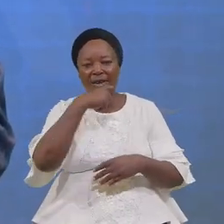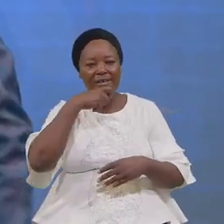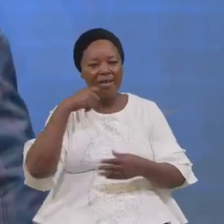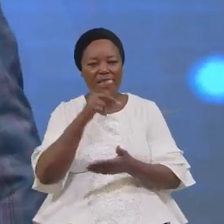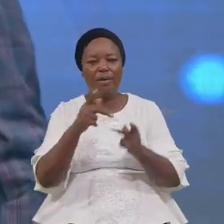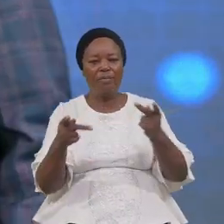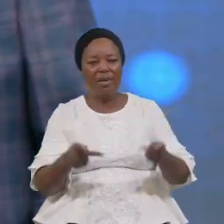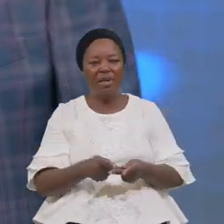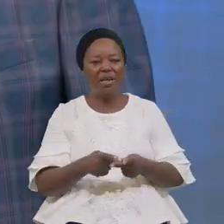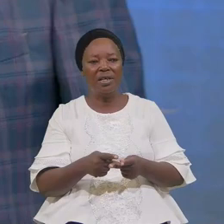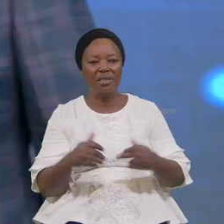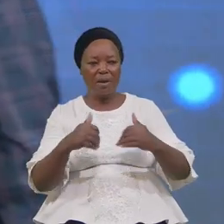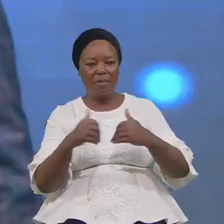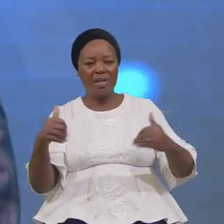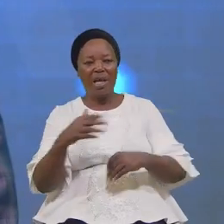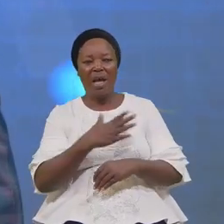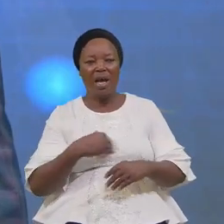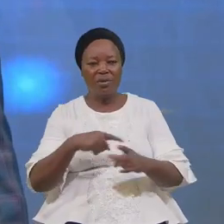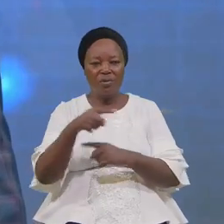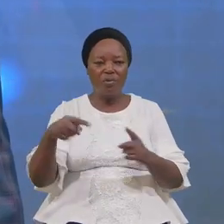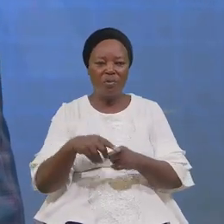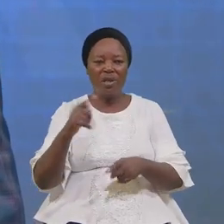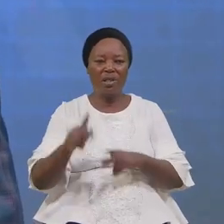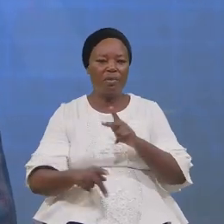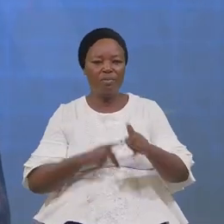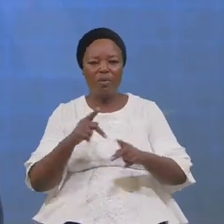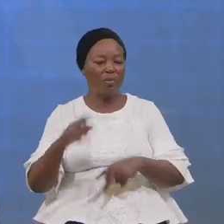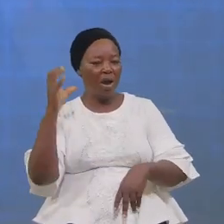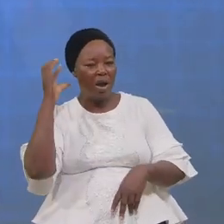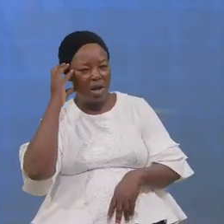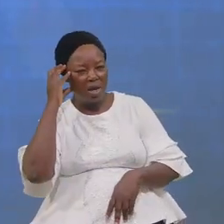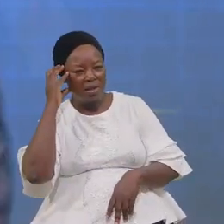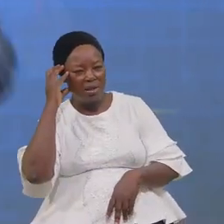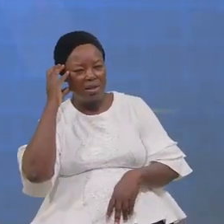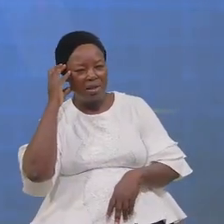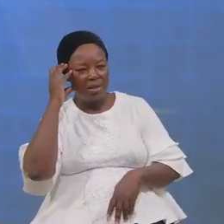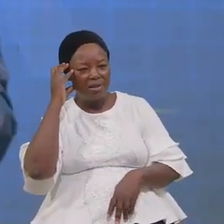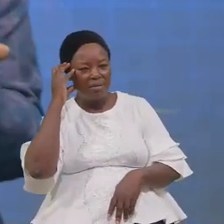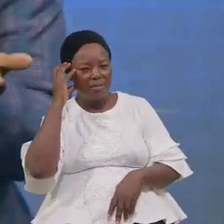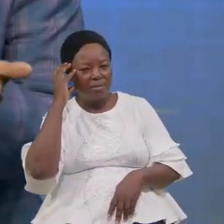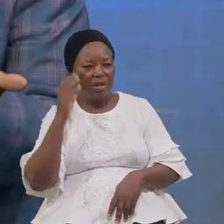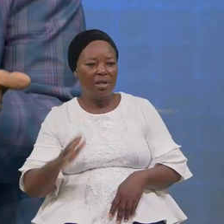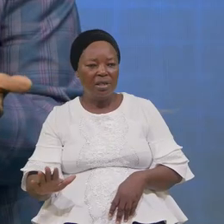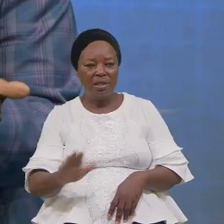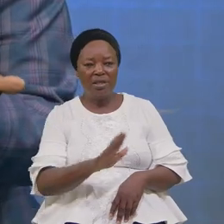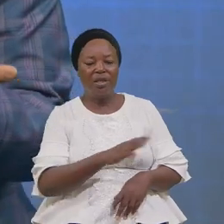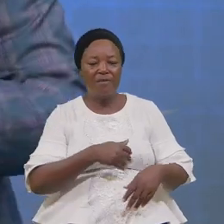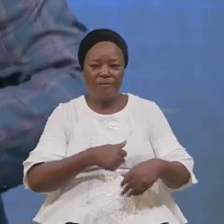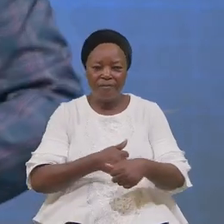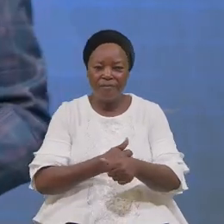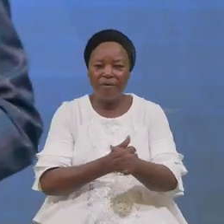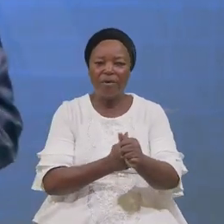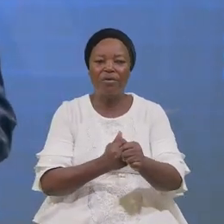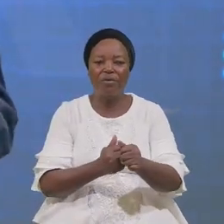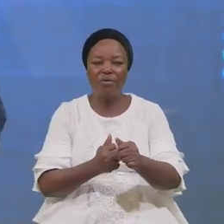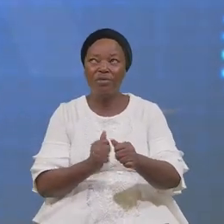apart. And when the people heard thereof, they followed him